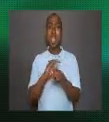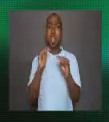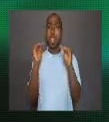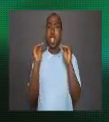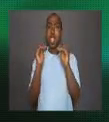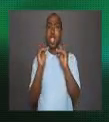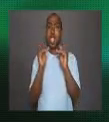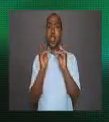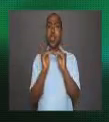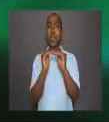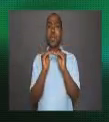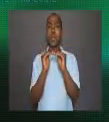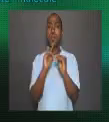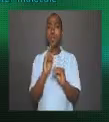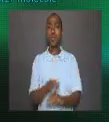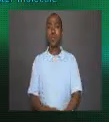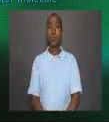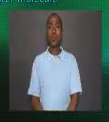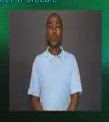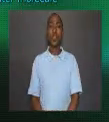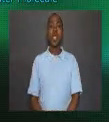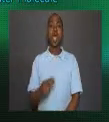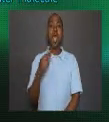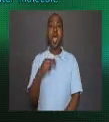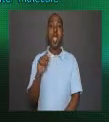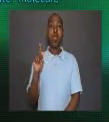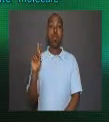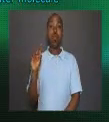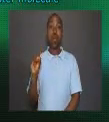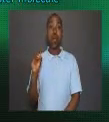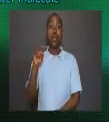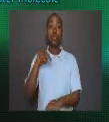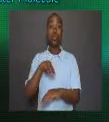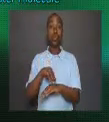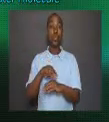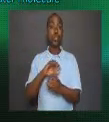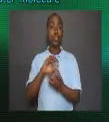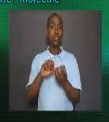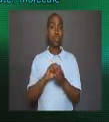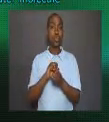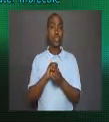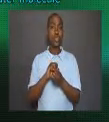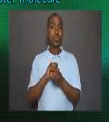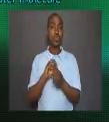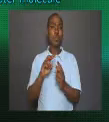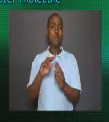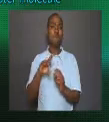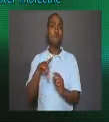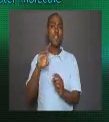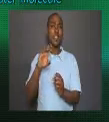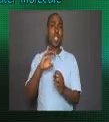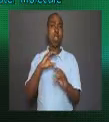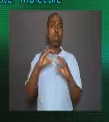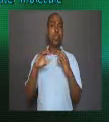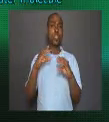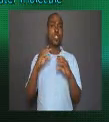equilibrium. In hypotonic solutions, the greater concentration of the solution